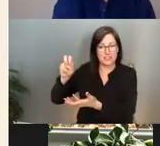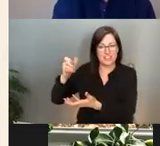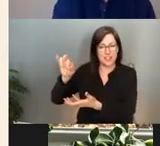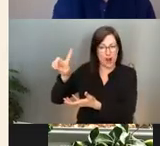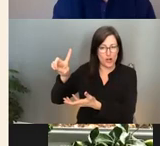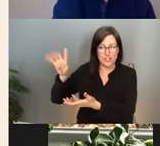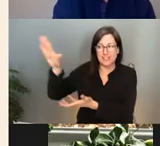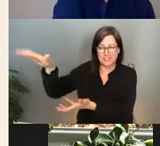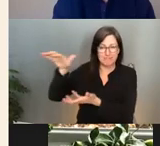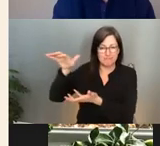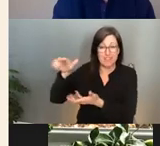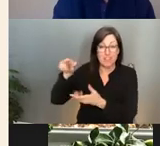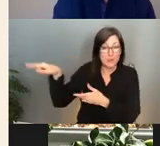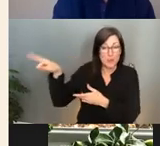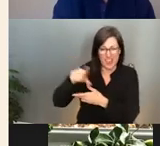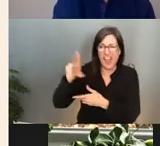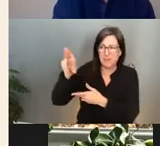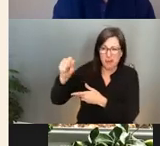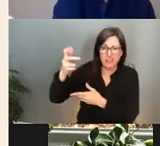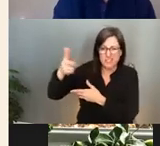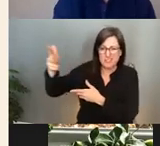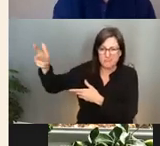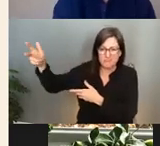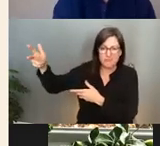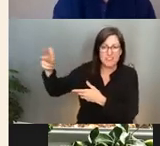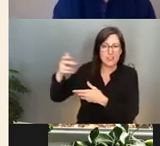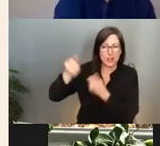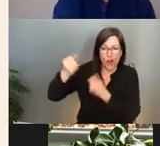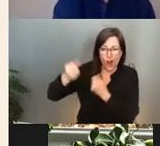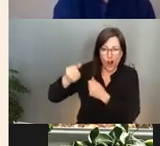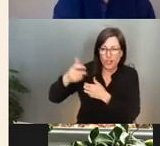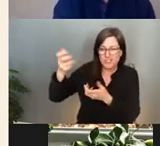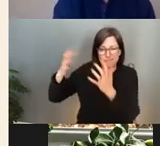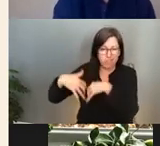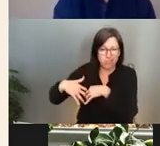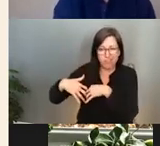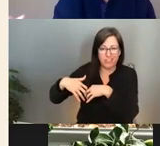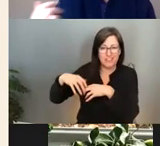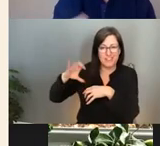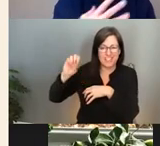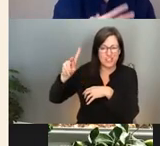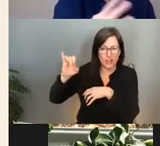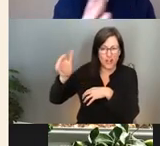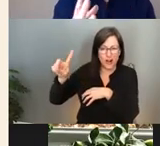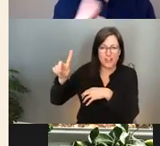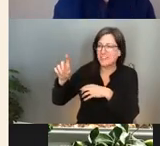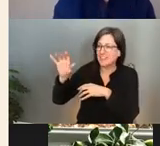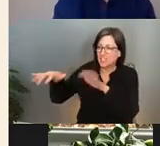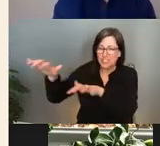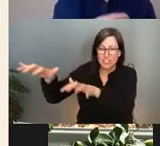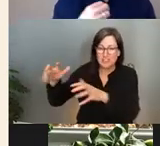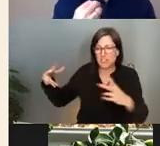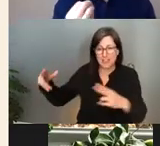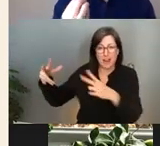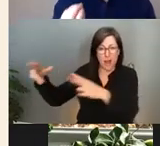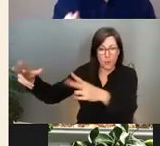their people, they cut a whole bunch of seatbelts out of cars that were wrecks. And so they gave me a whole big bag of them.